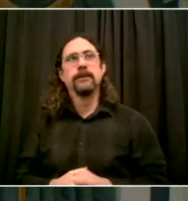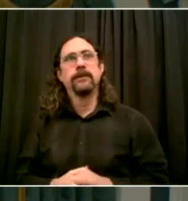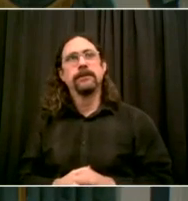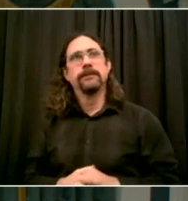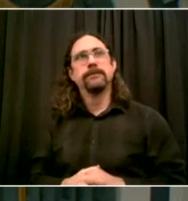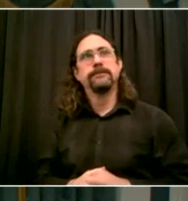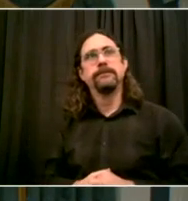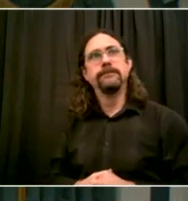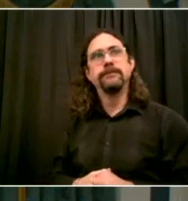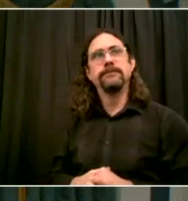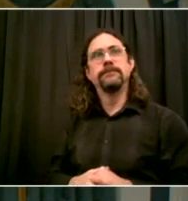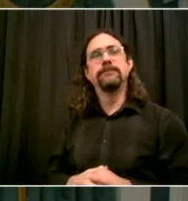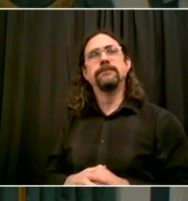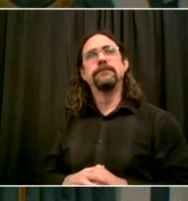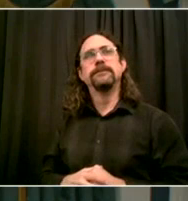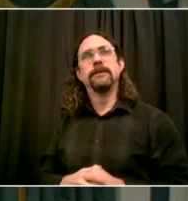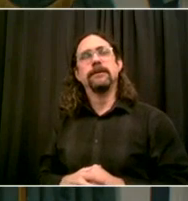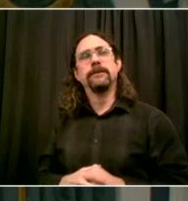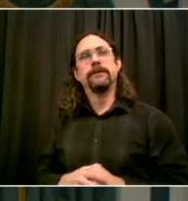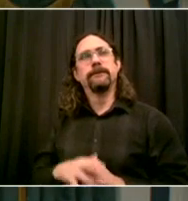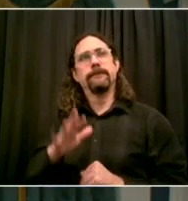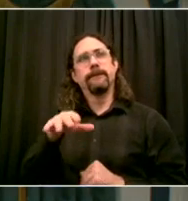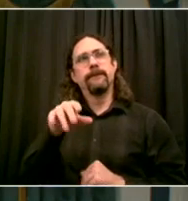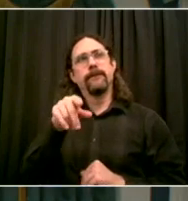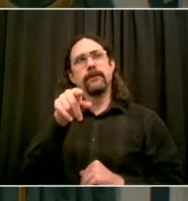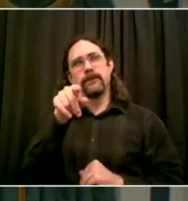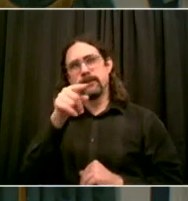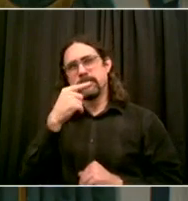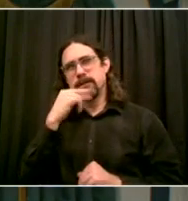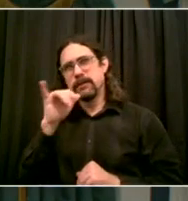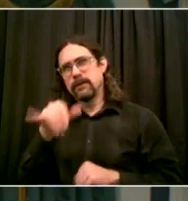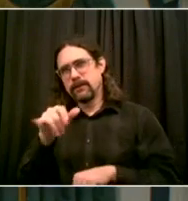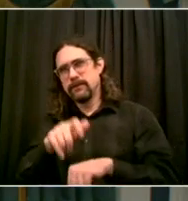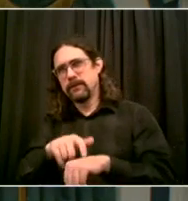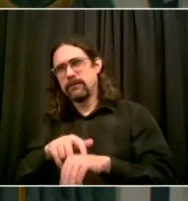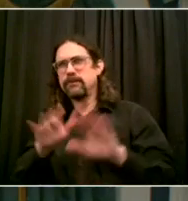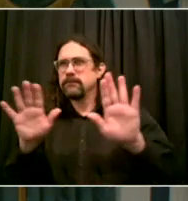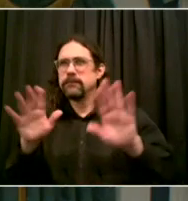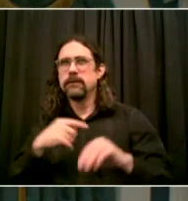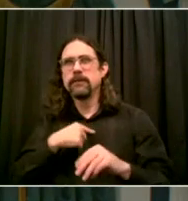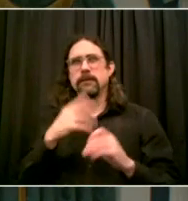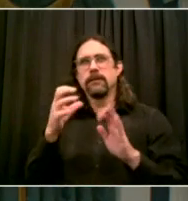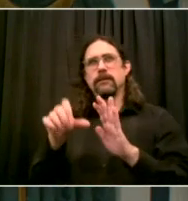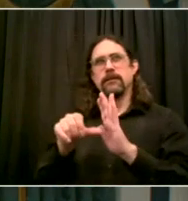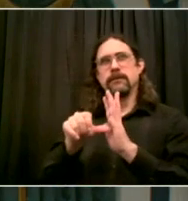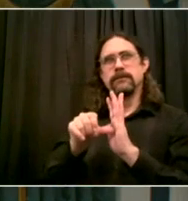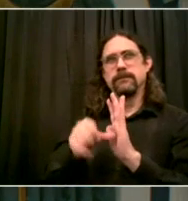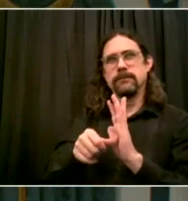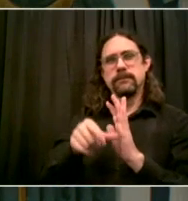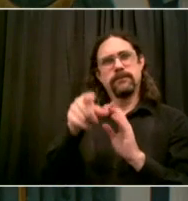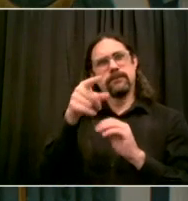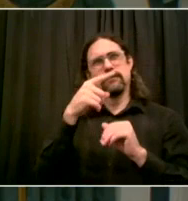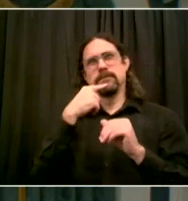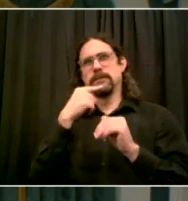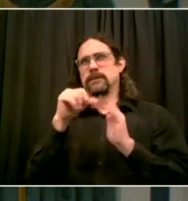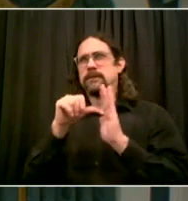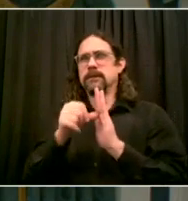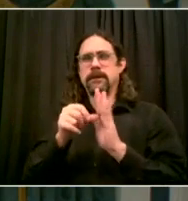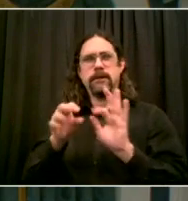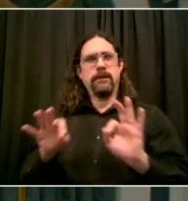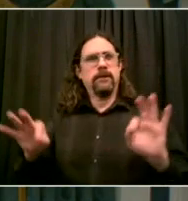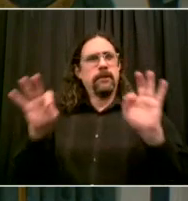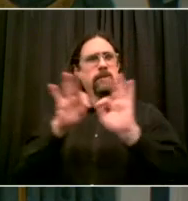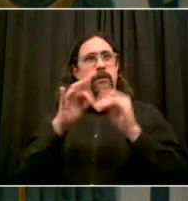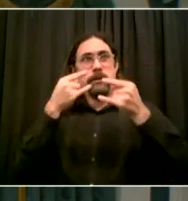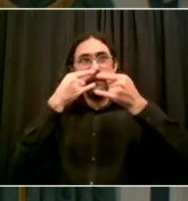top, or re-emphasized at the top, the importance of everyone wearing a mask and everyone keeping 6 feet apart as ways to stop or